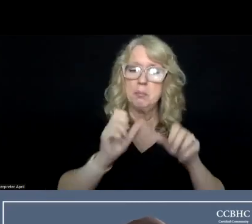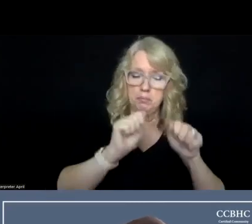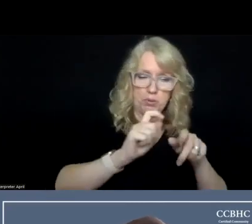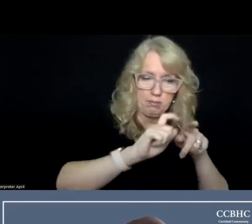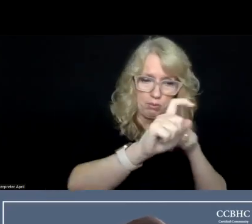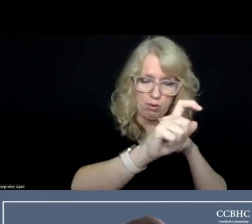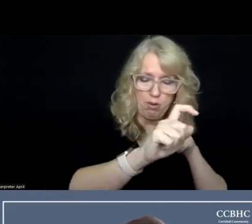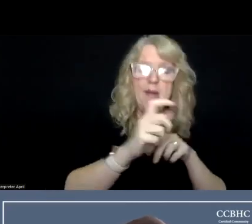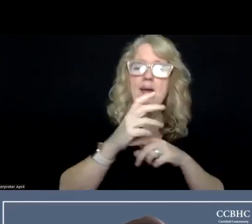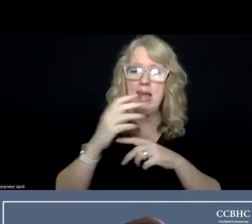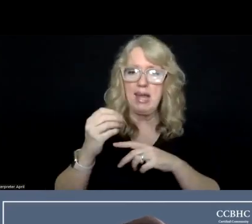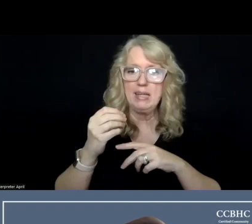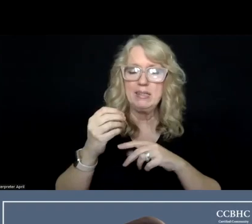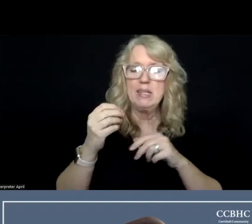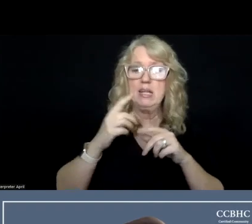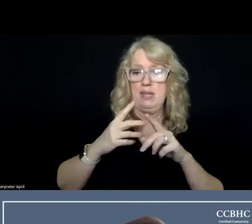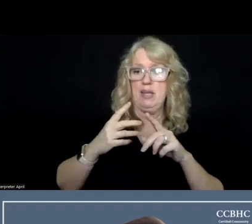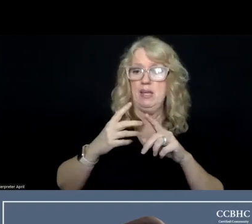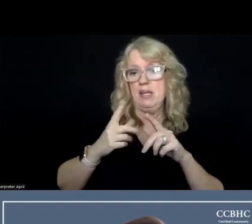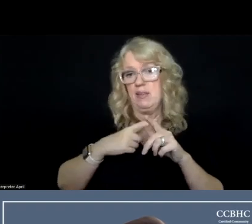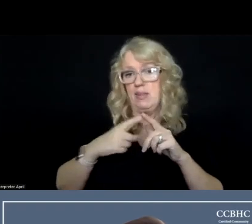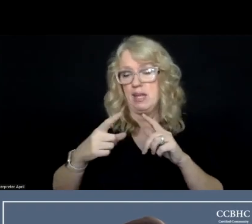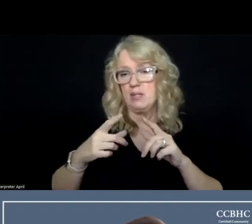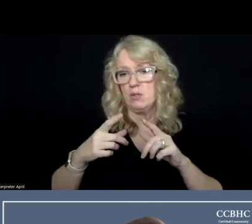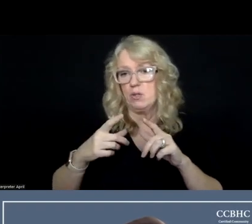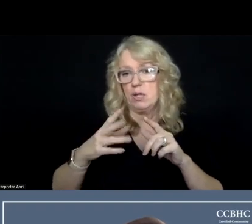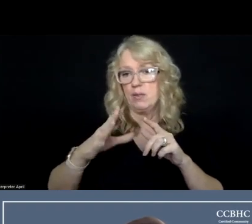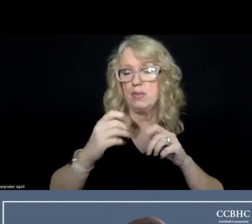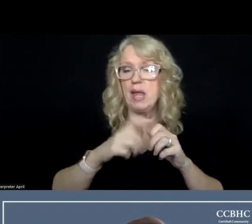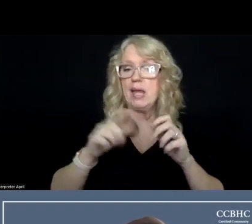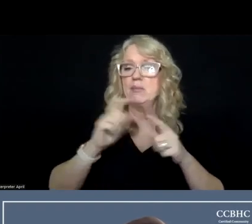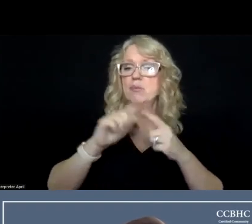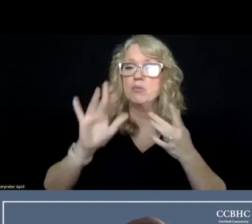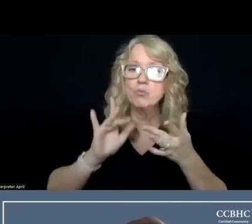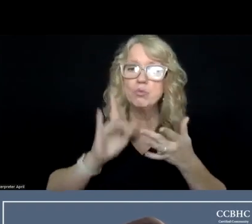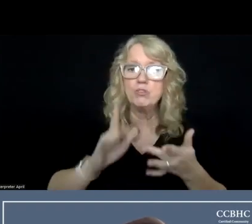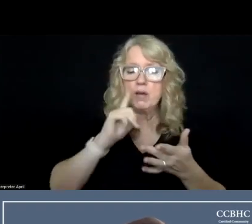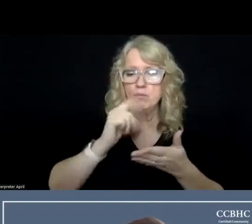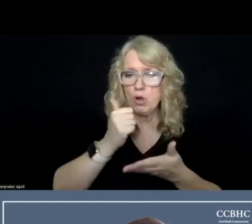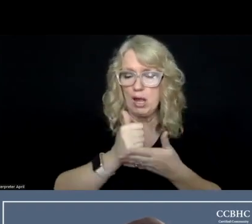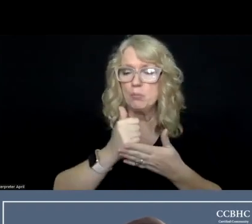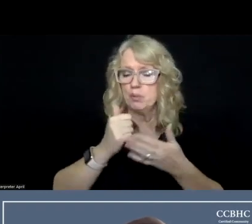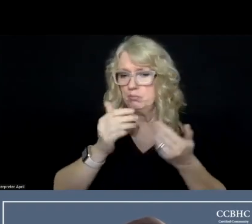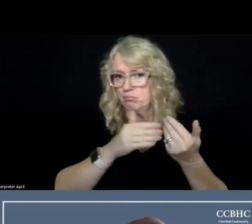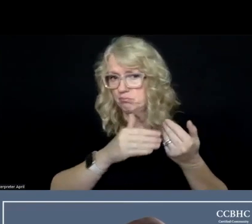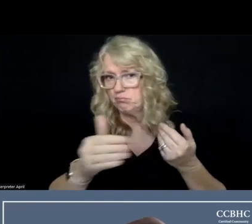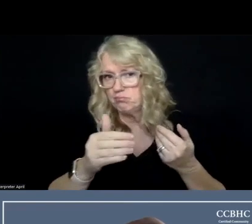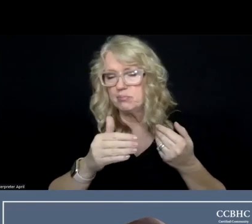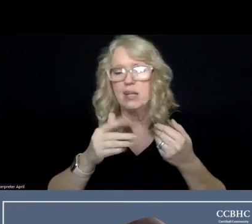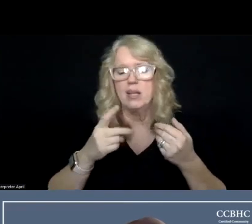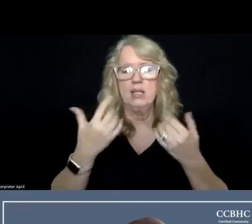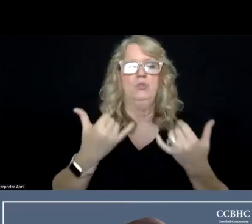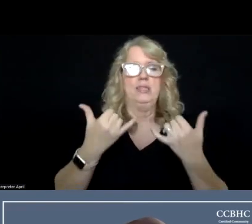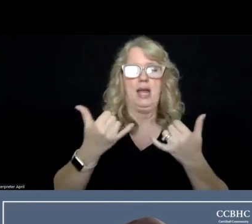And then from that, or for a place to reach out for help. And from that point, we